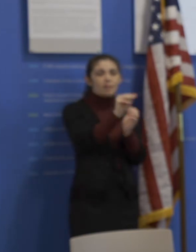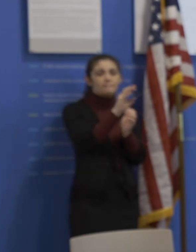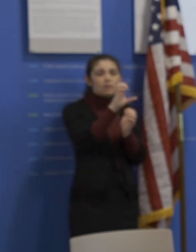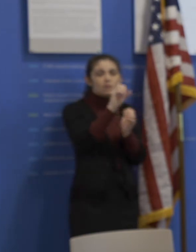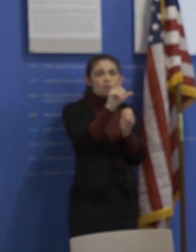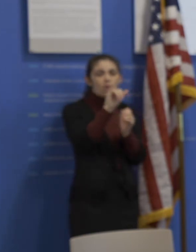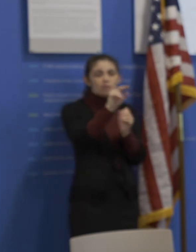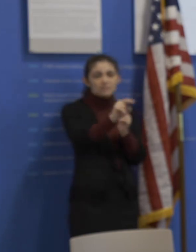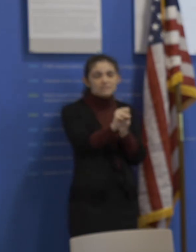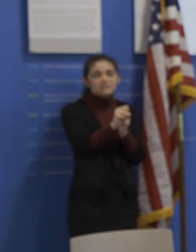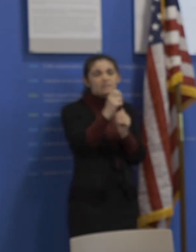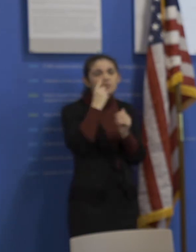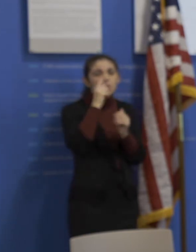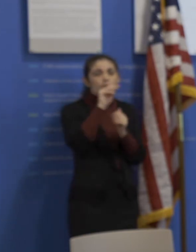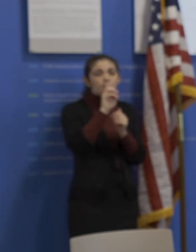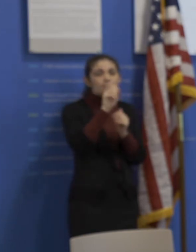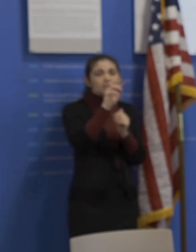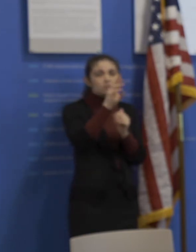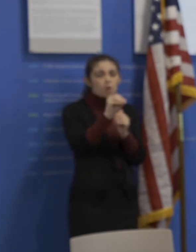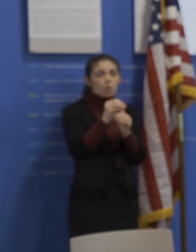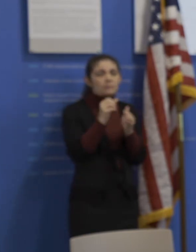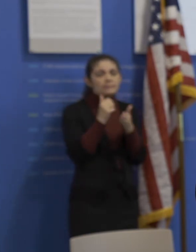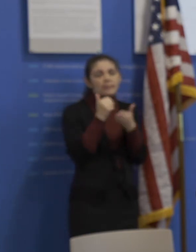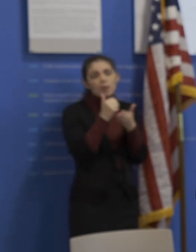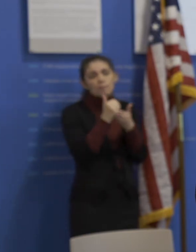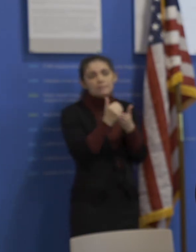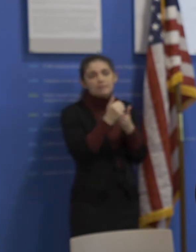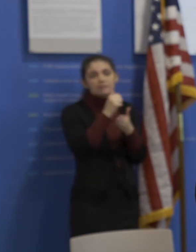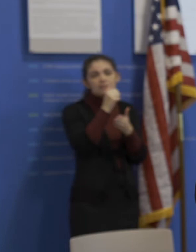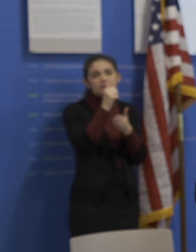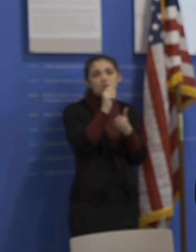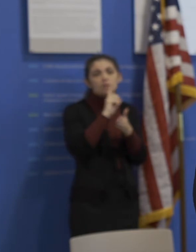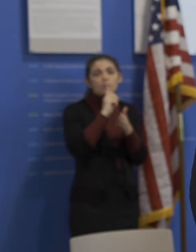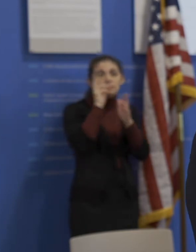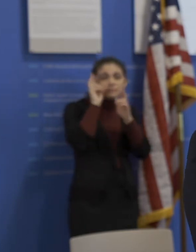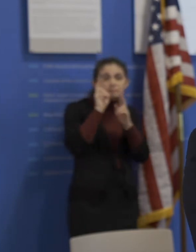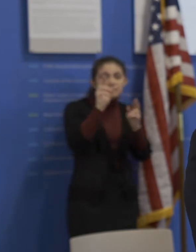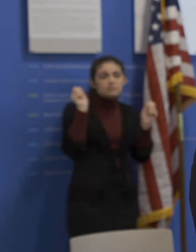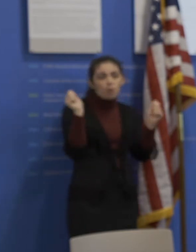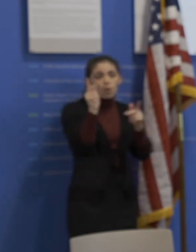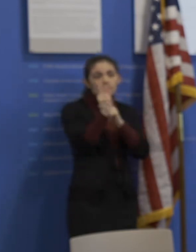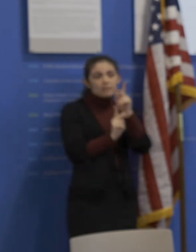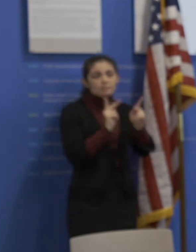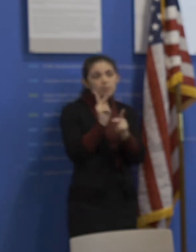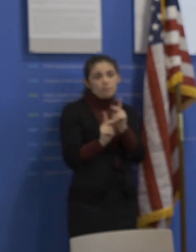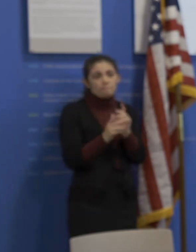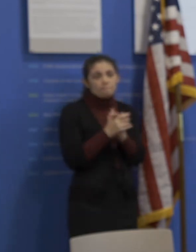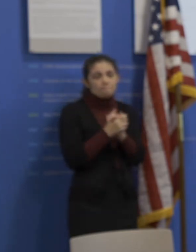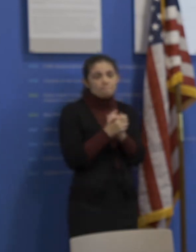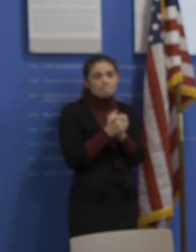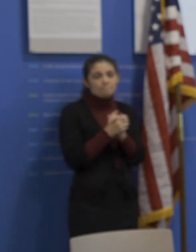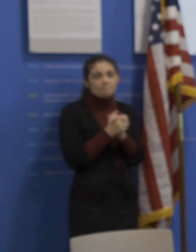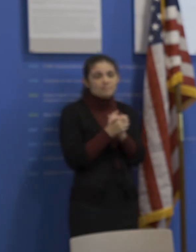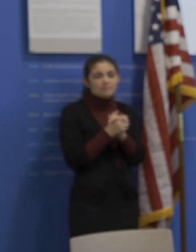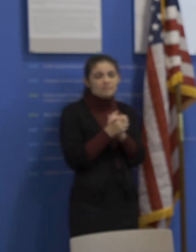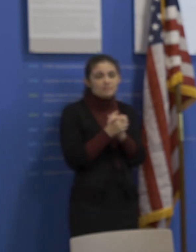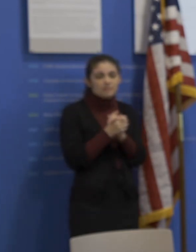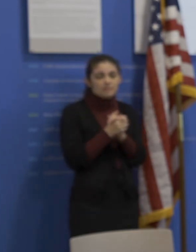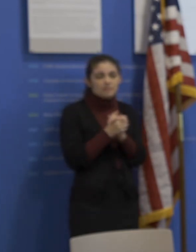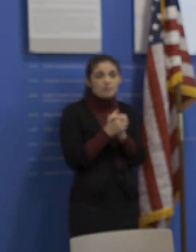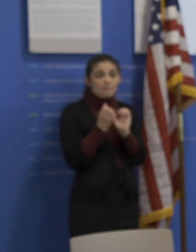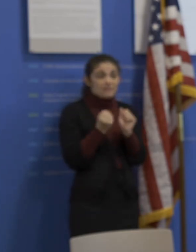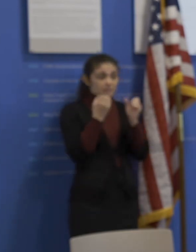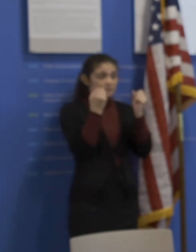He provides EMS direction for the city of Cleveland, and he is universally respected by the first responders. So Dr. Collins and I, over